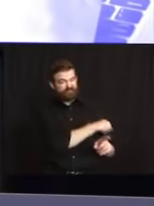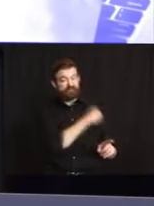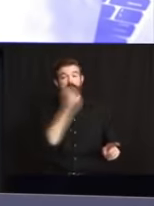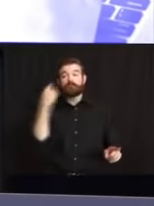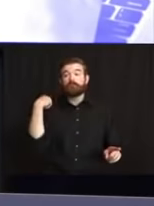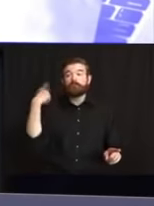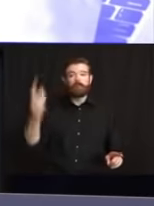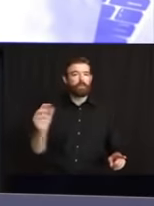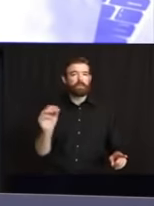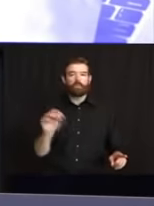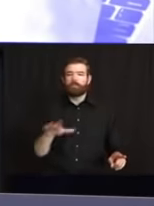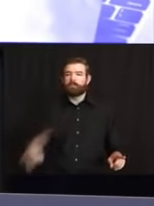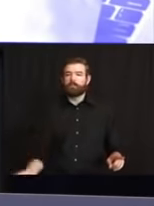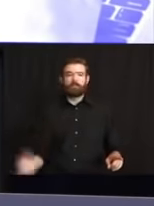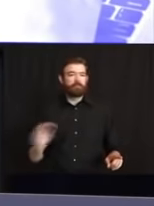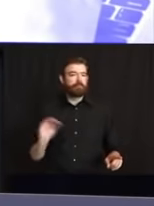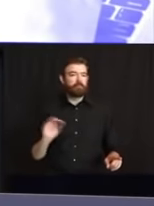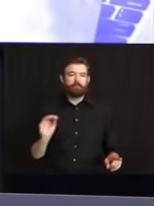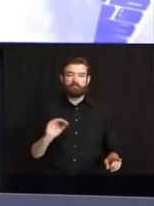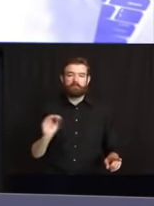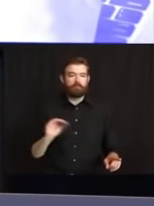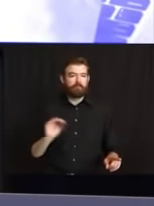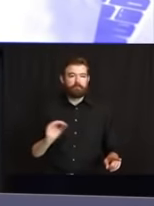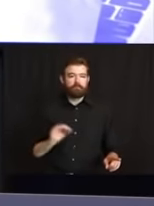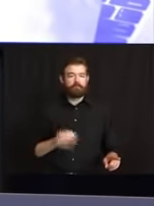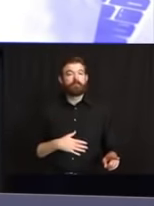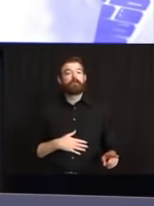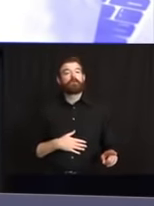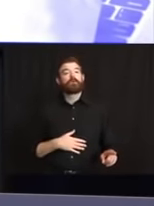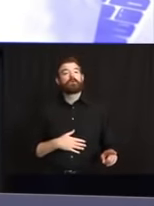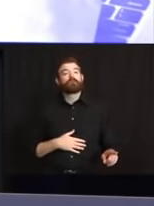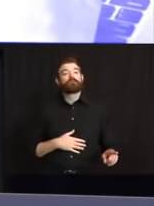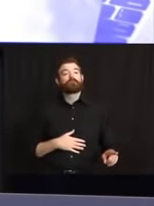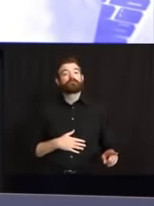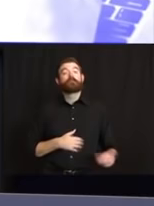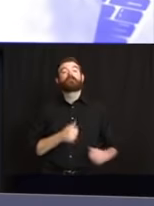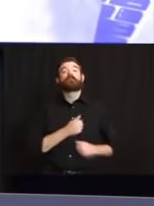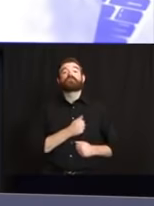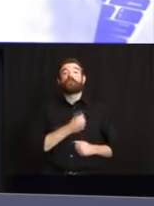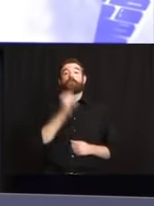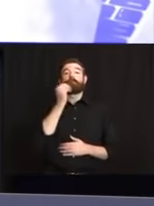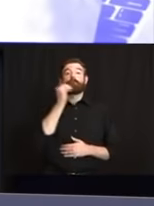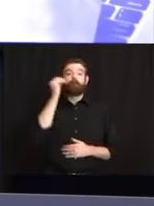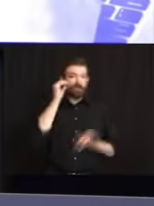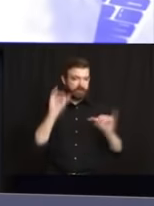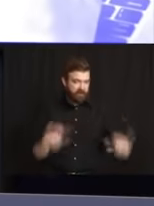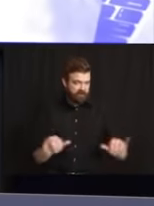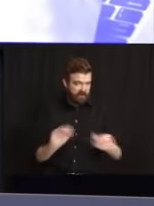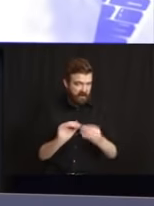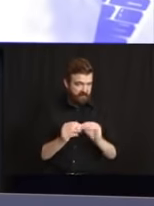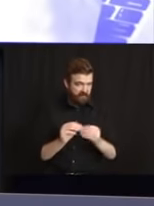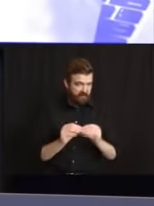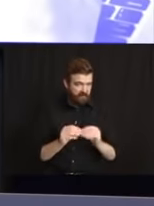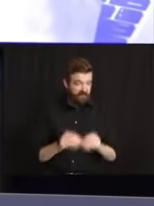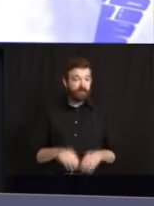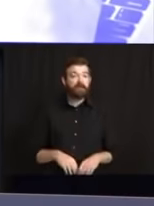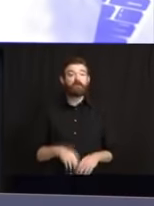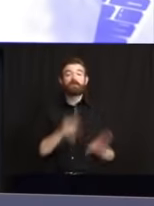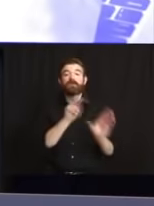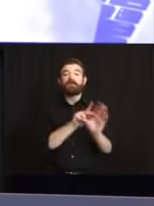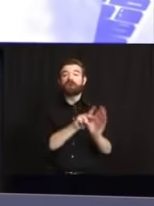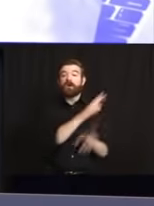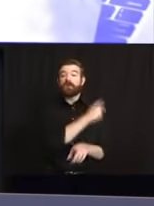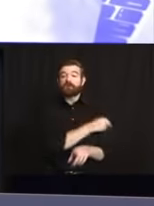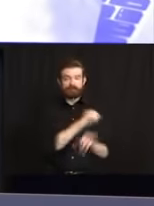time. At the state veterans' homes, the numbers remain the same as they do at our state psychiatric